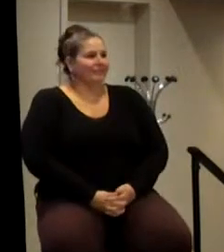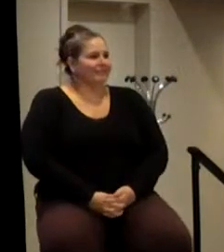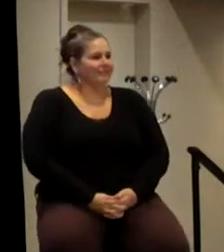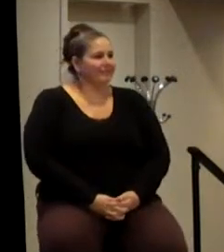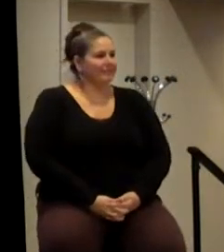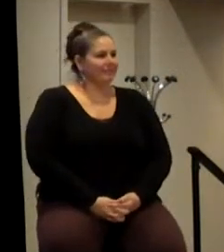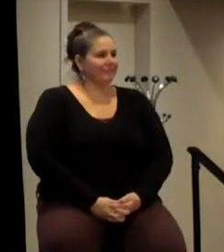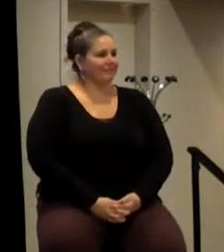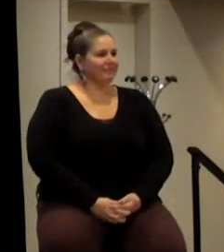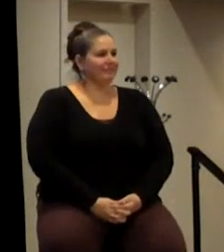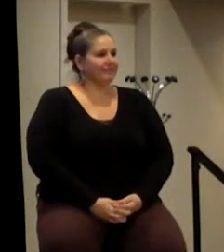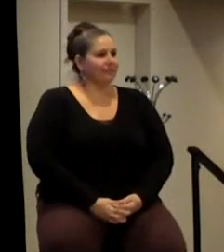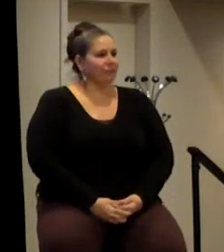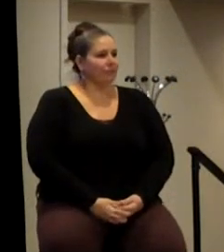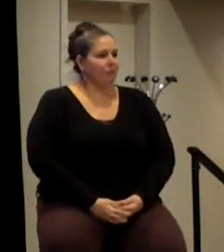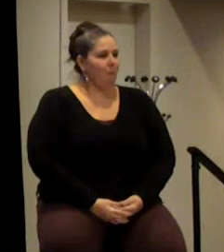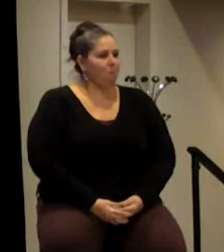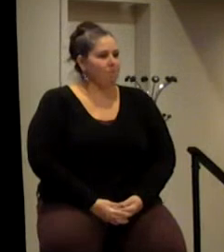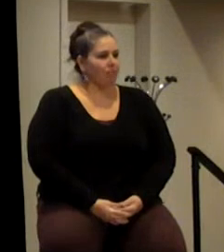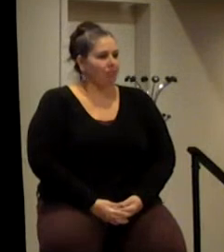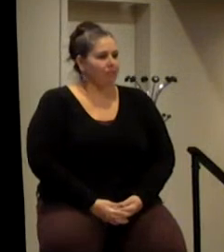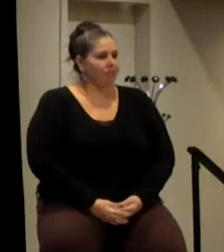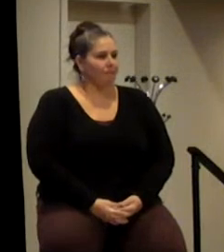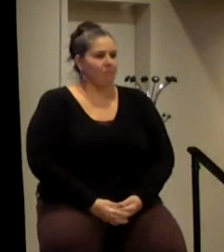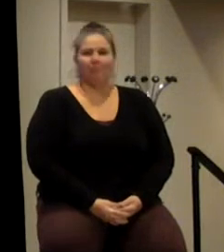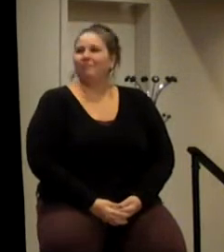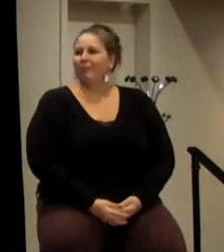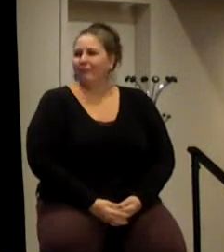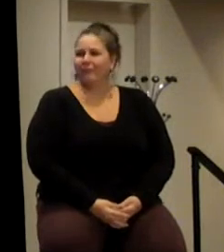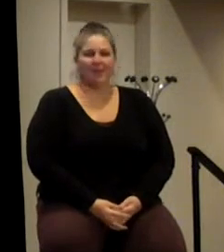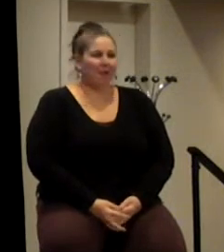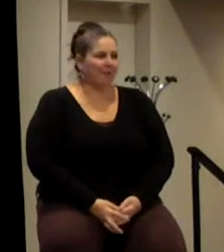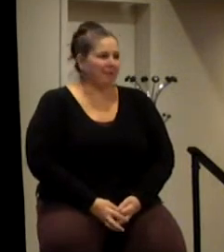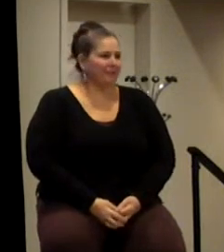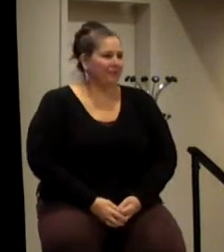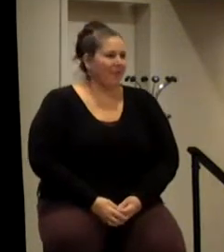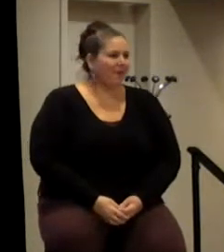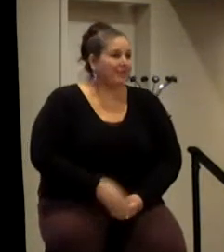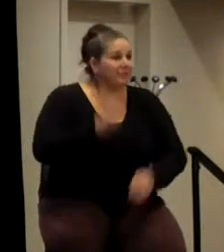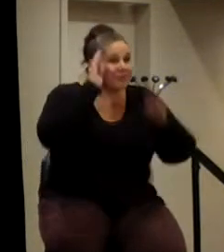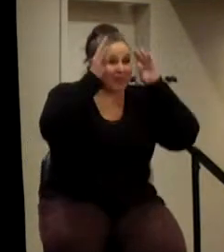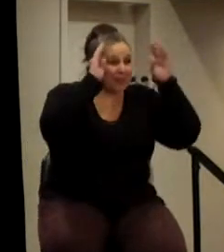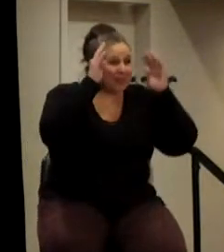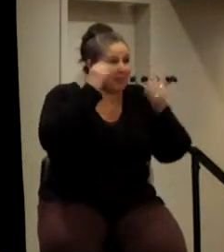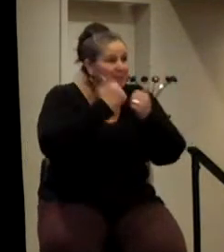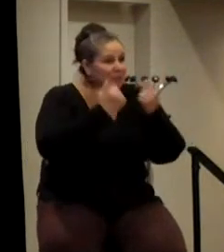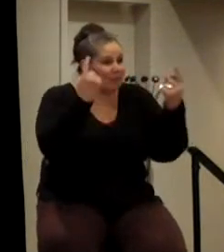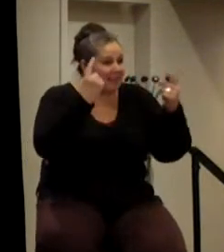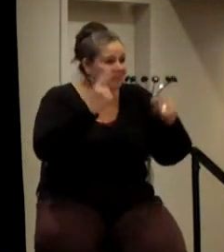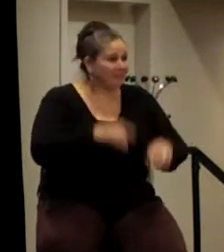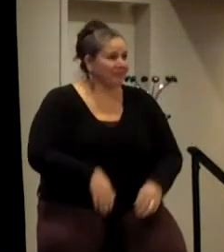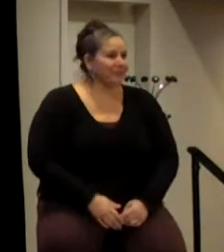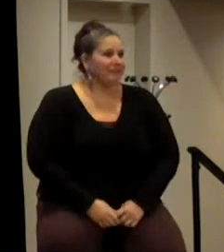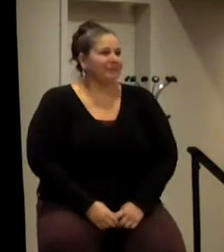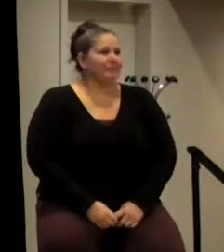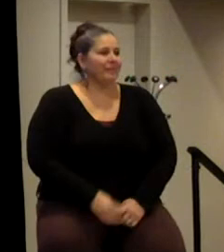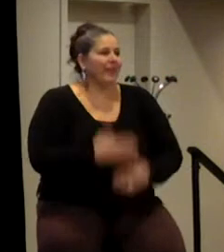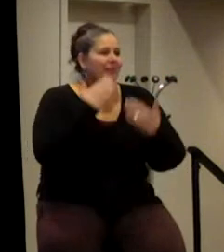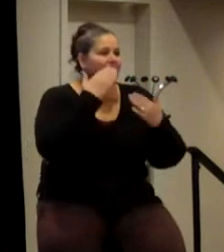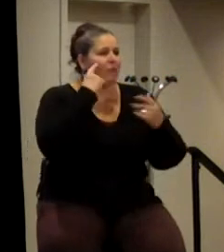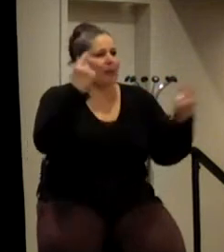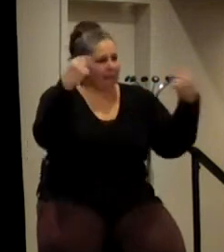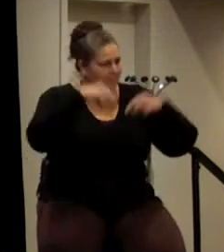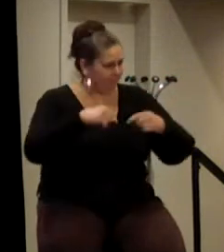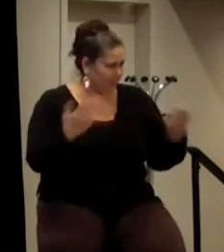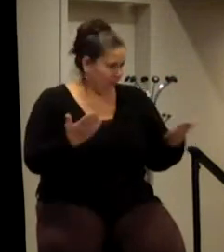left the pen. Okay. Hello, everybody. Thanks for being here. Let's go